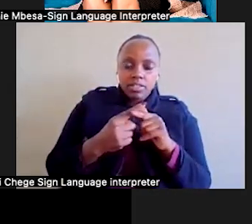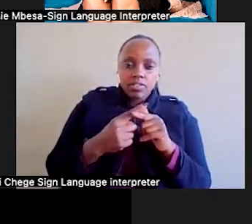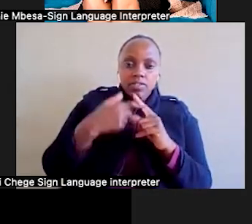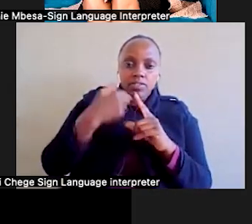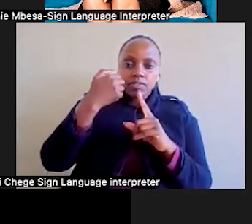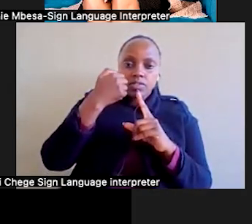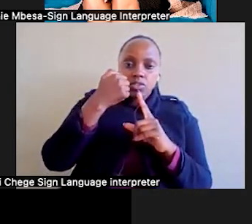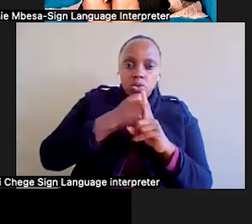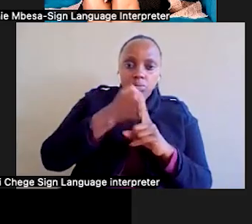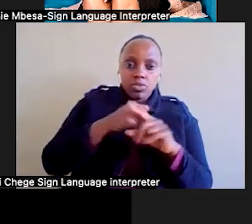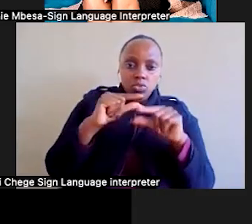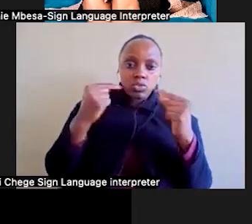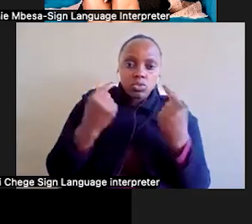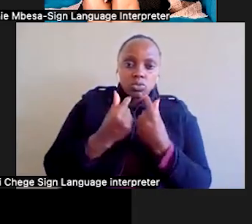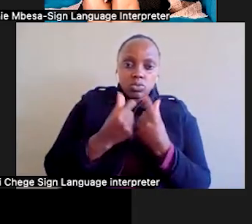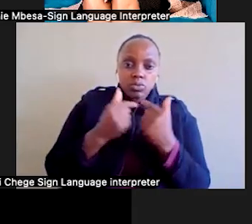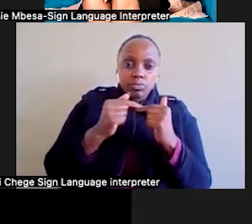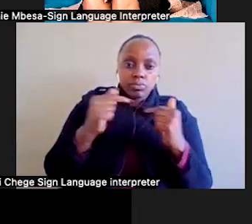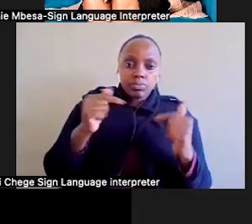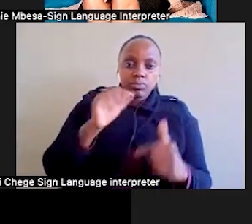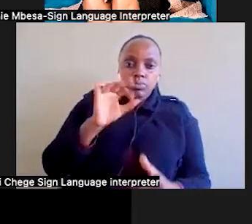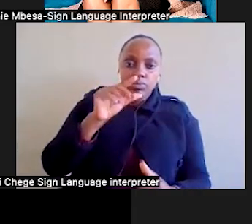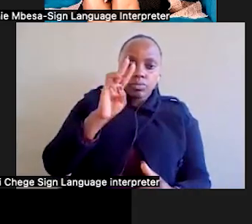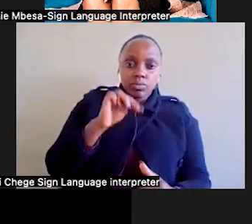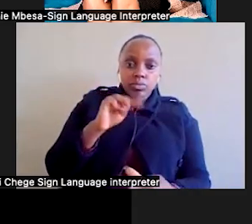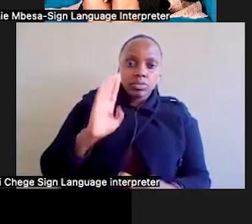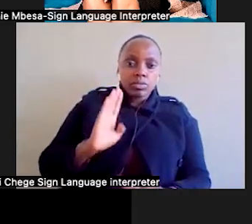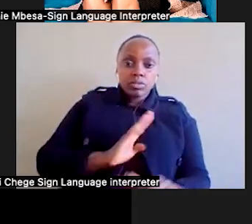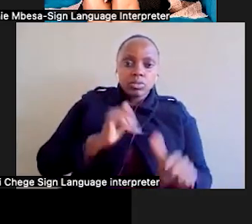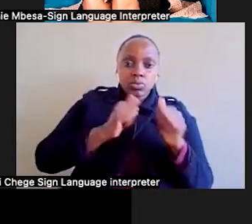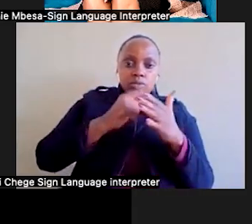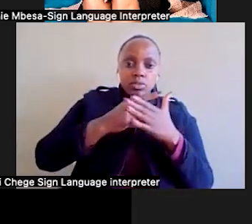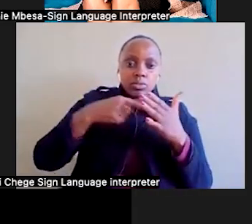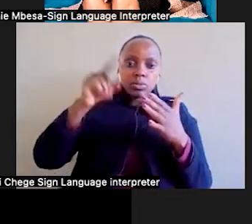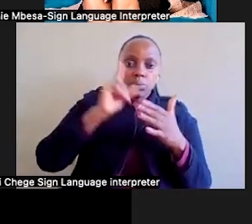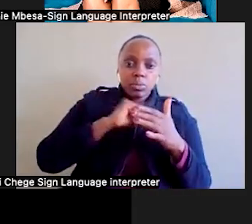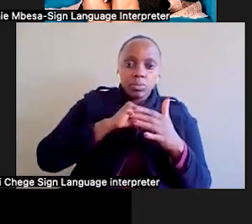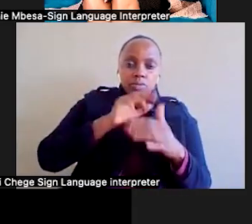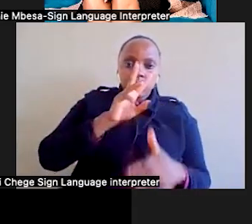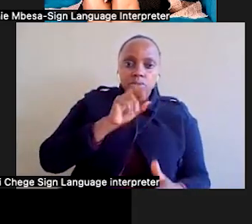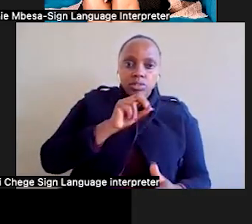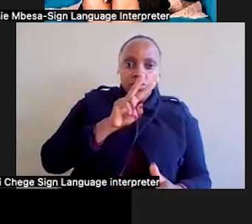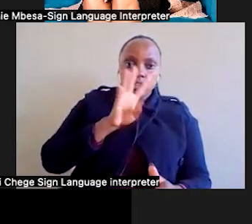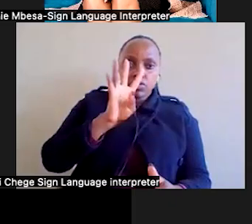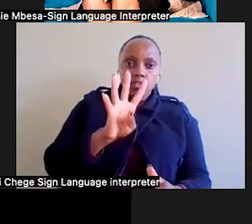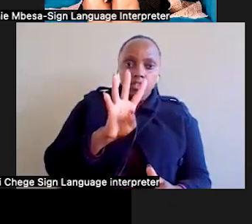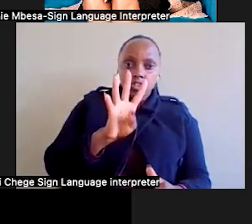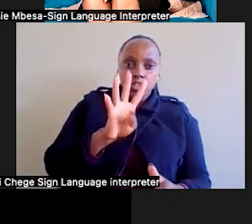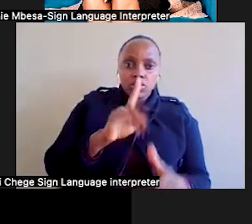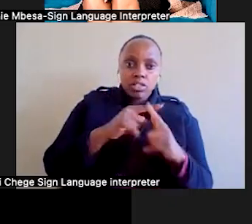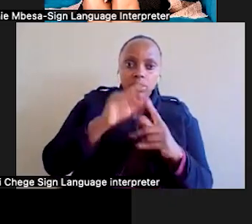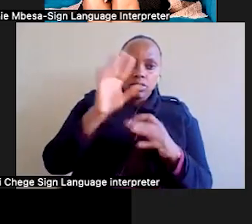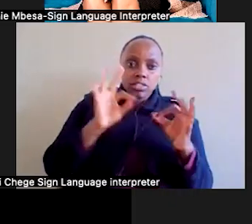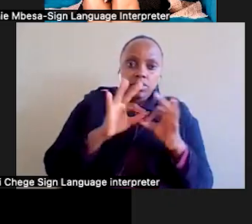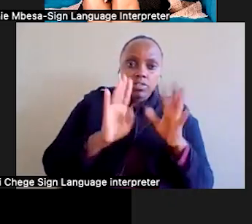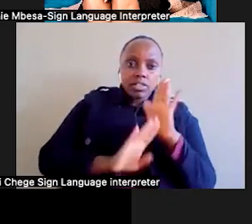leading to the approval of the anti-FGM policy, which approved in 2024. And partnership with development